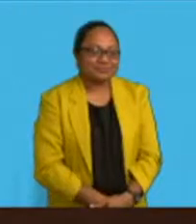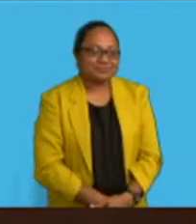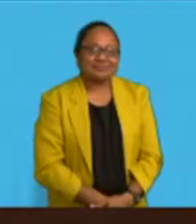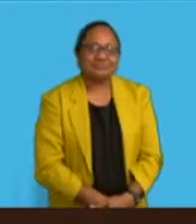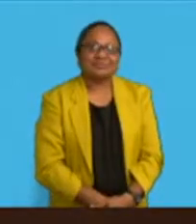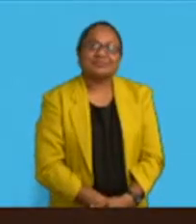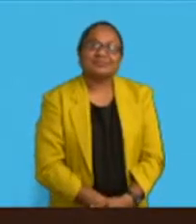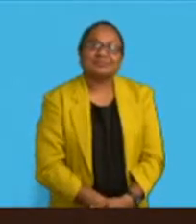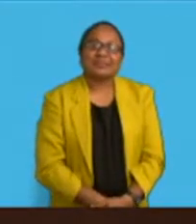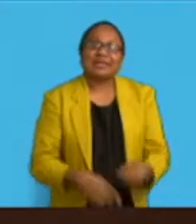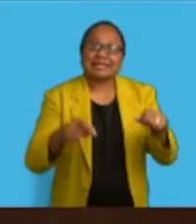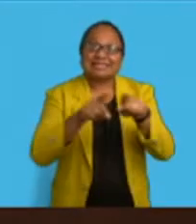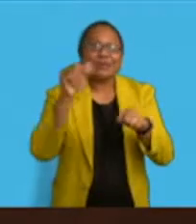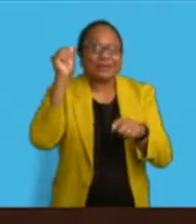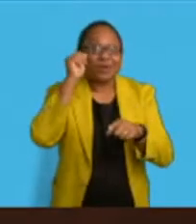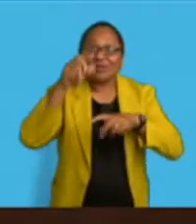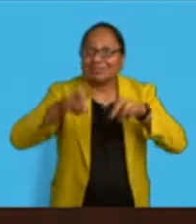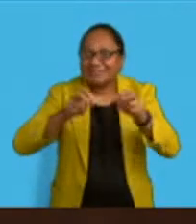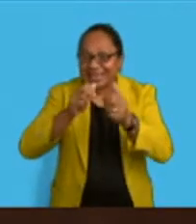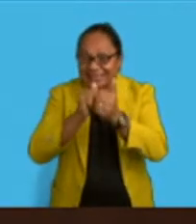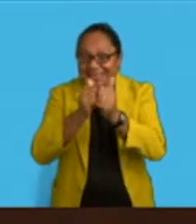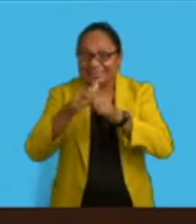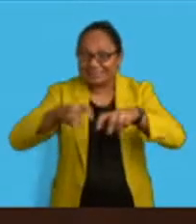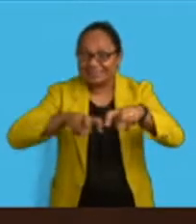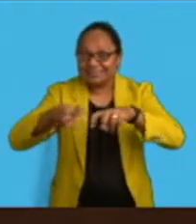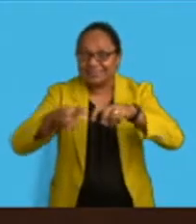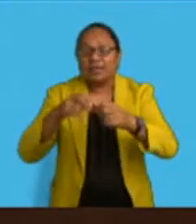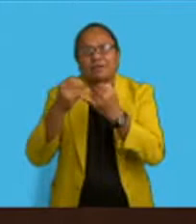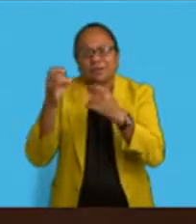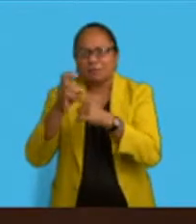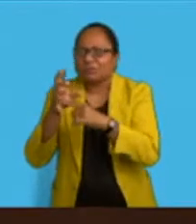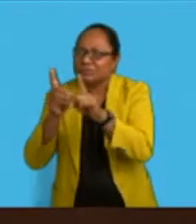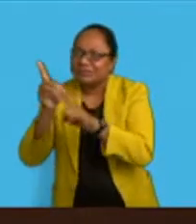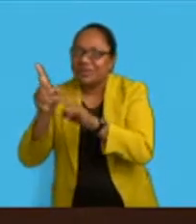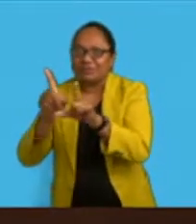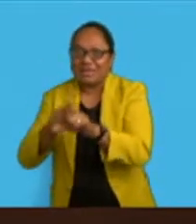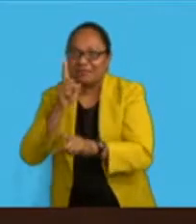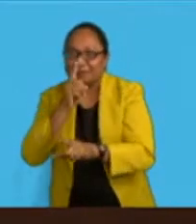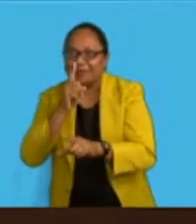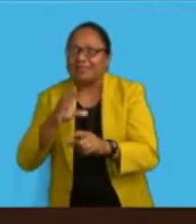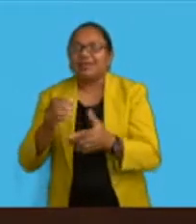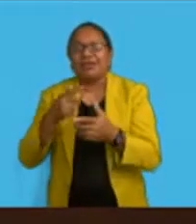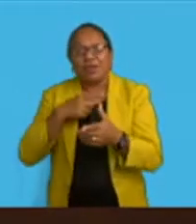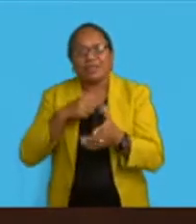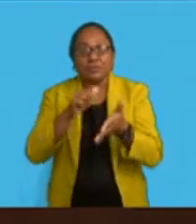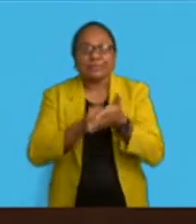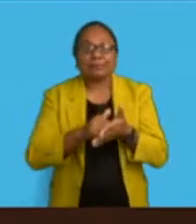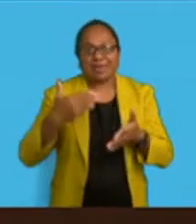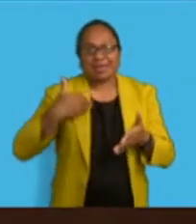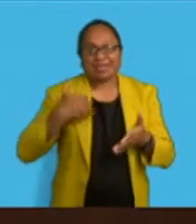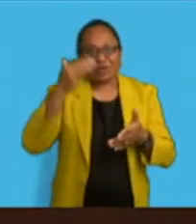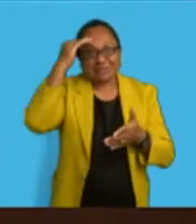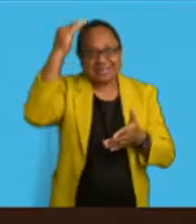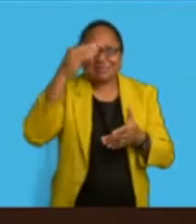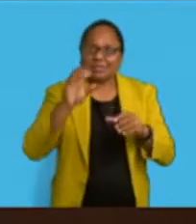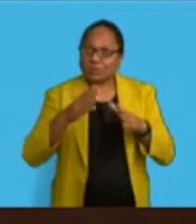Madam Speaker, we also know that athletic activity is critical to the development of our young people and to maintain the good health of our adults. Therefore, we